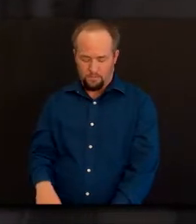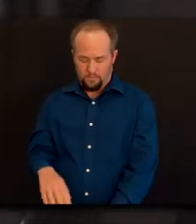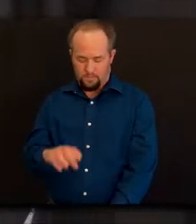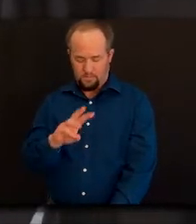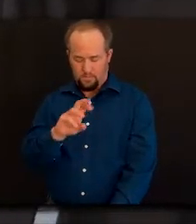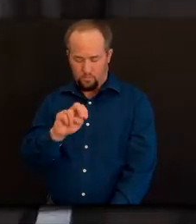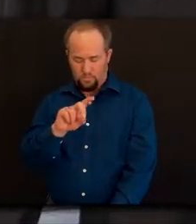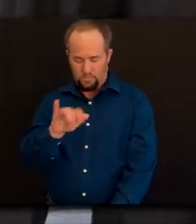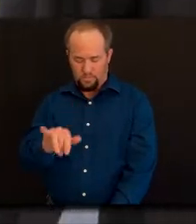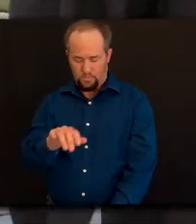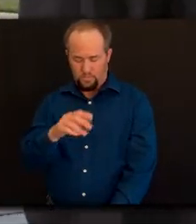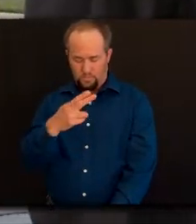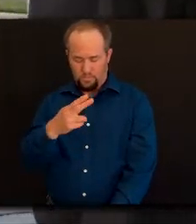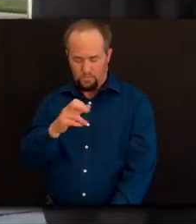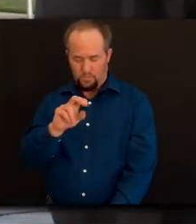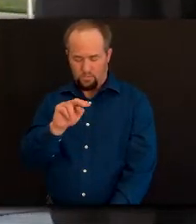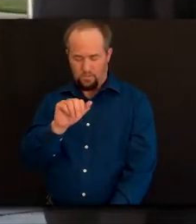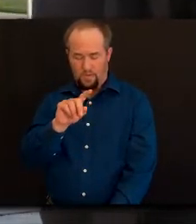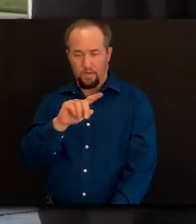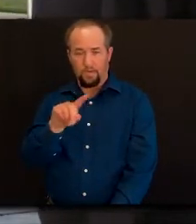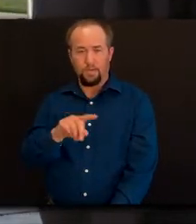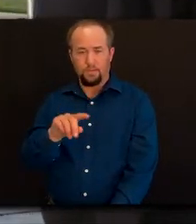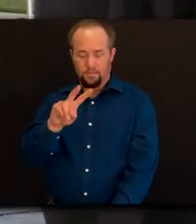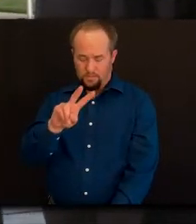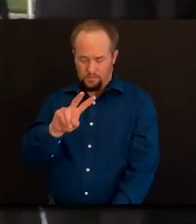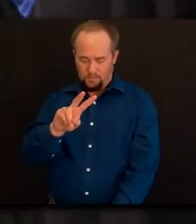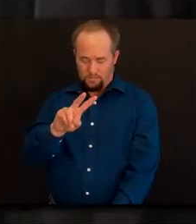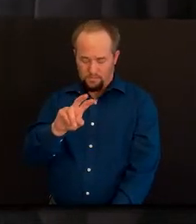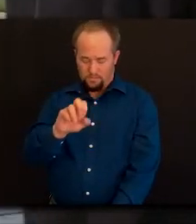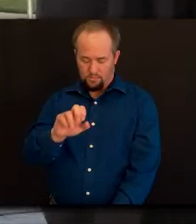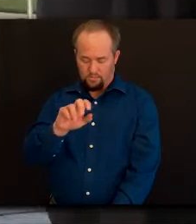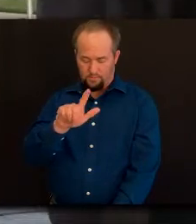Wendy Nayeli Hernandez Vallejo.